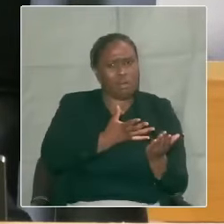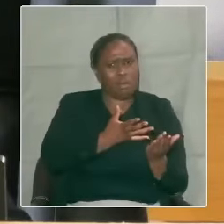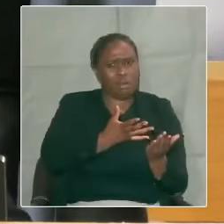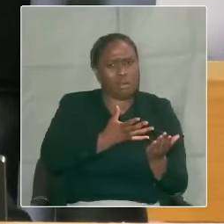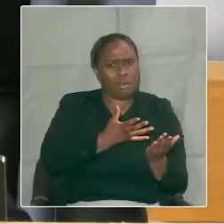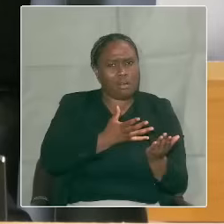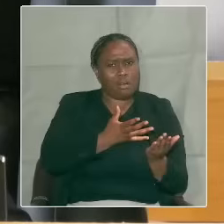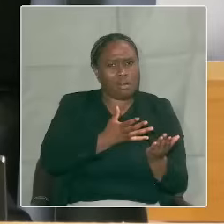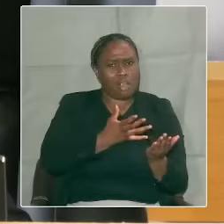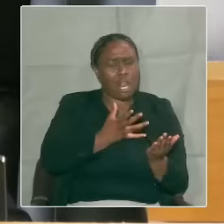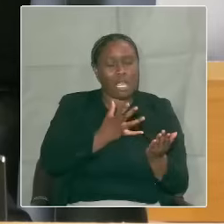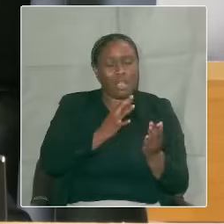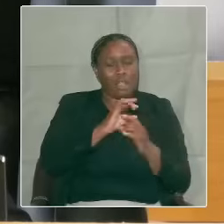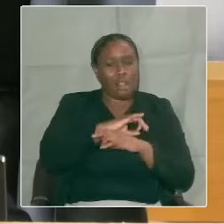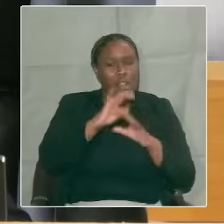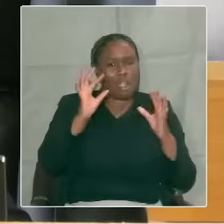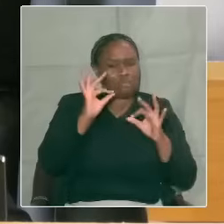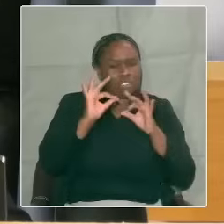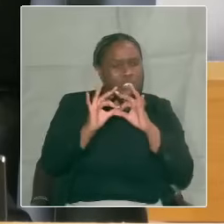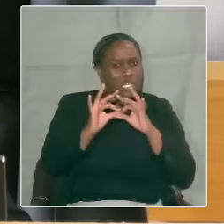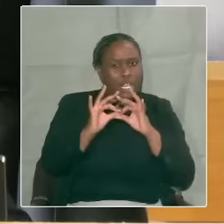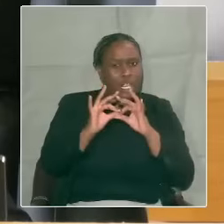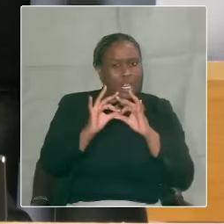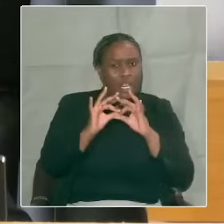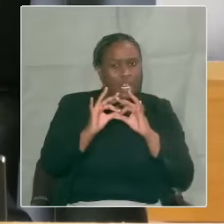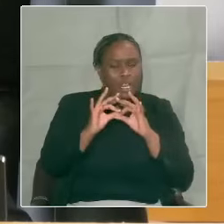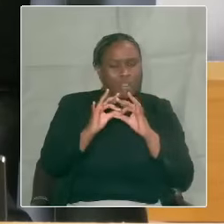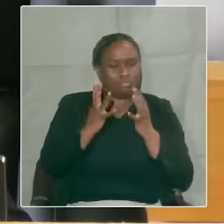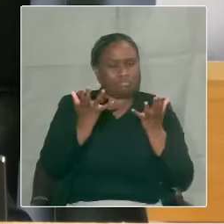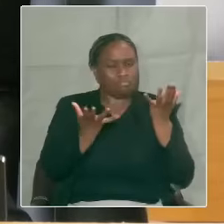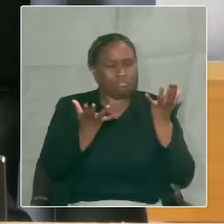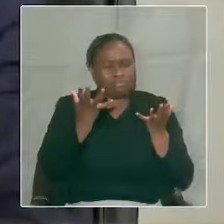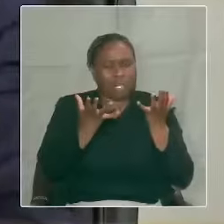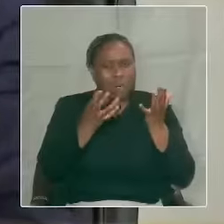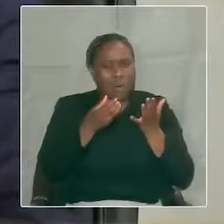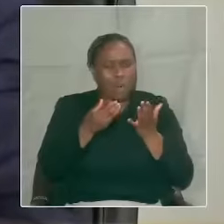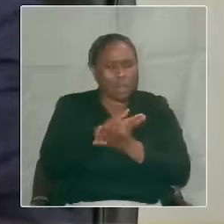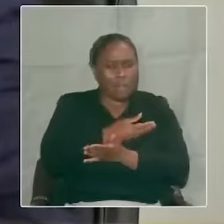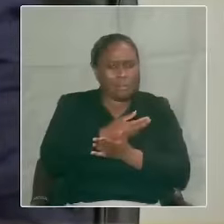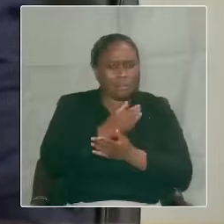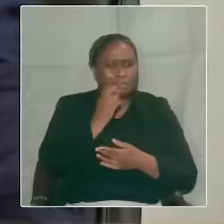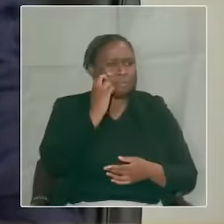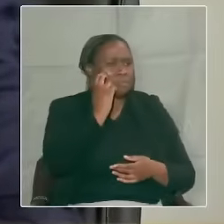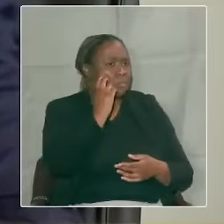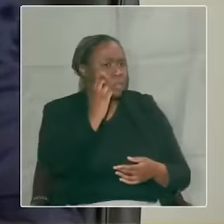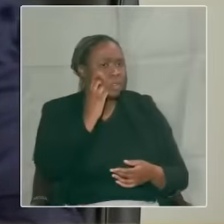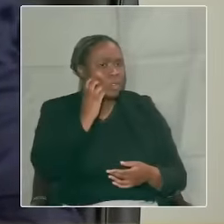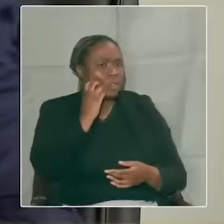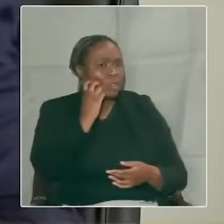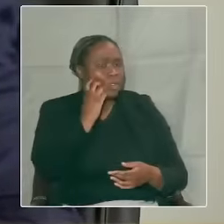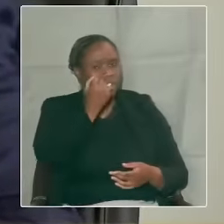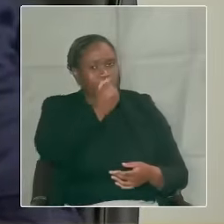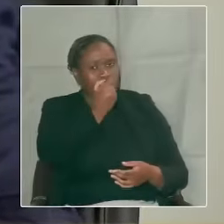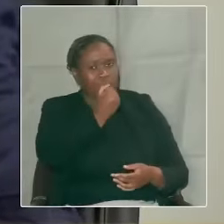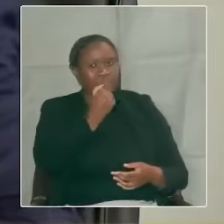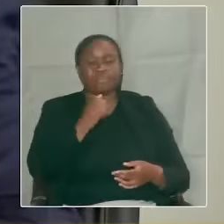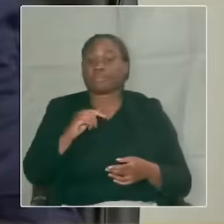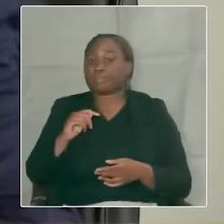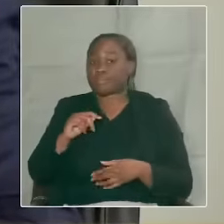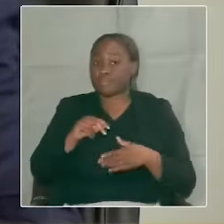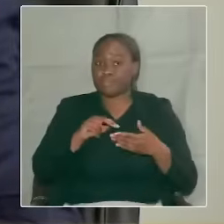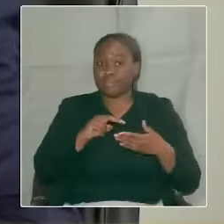no detail and a bit of it is lost in there somewhere? Sorry, Commissioner, you say on... So if you